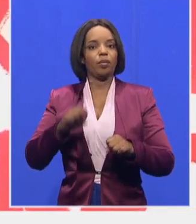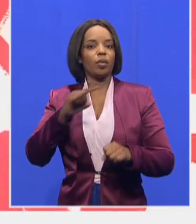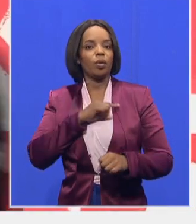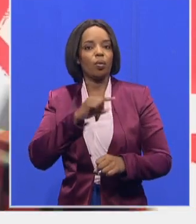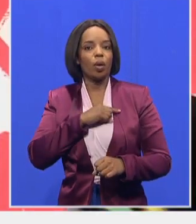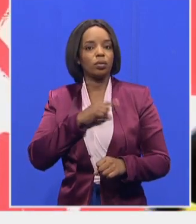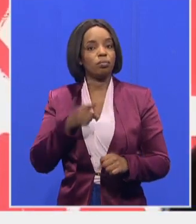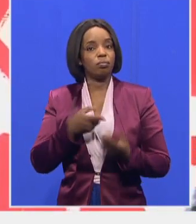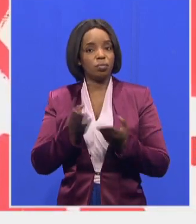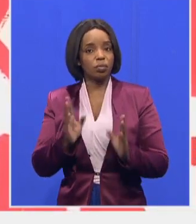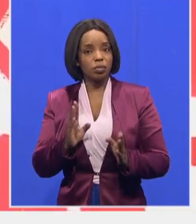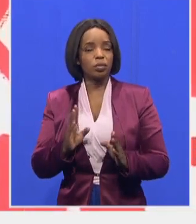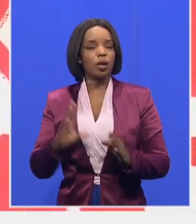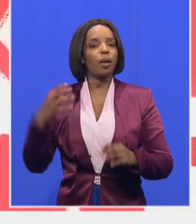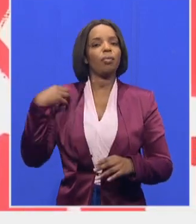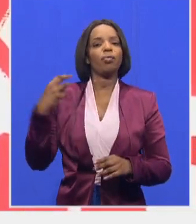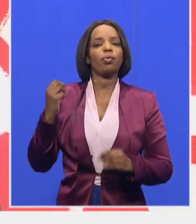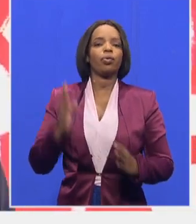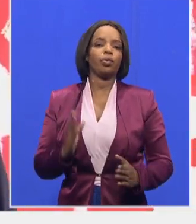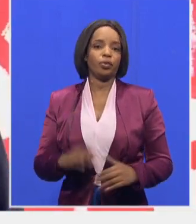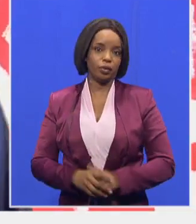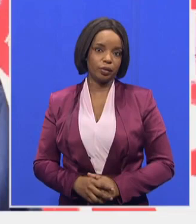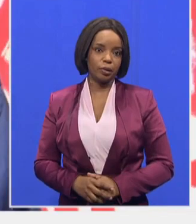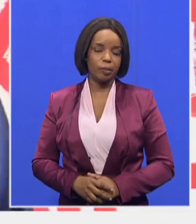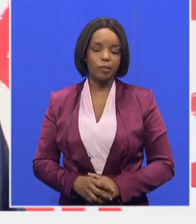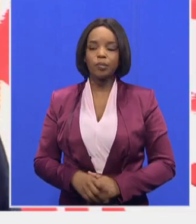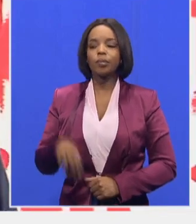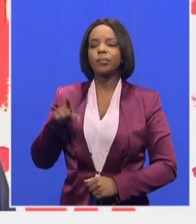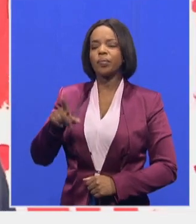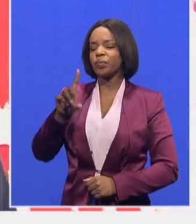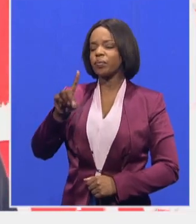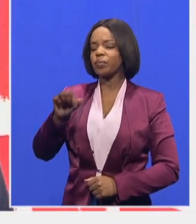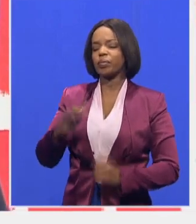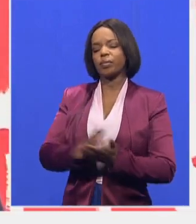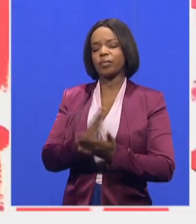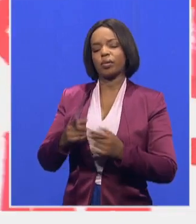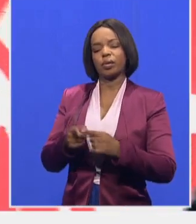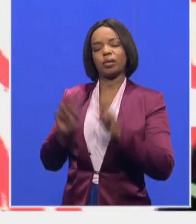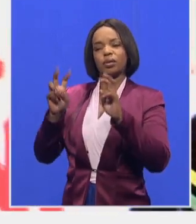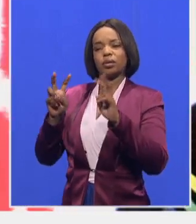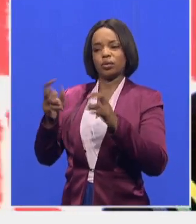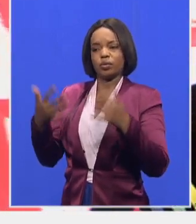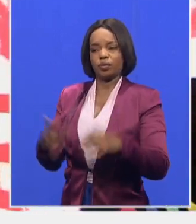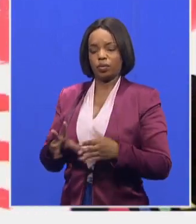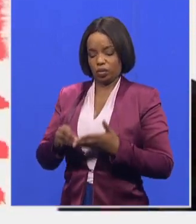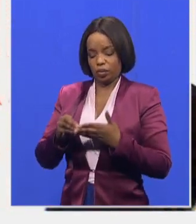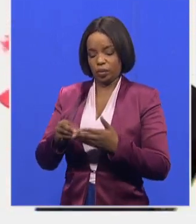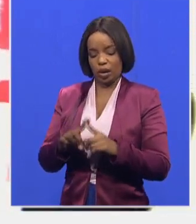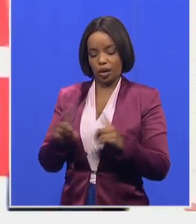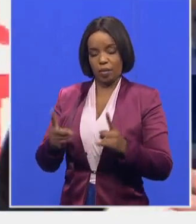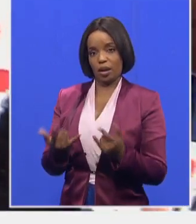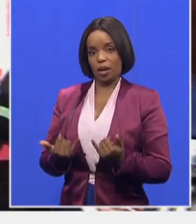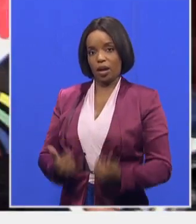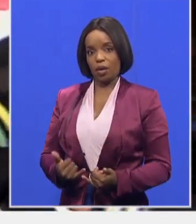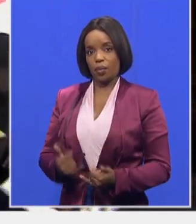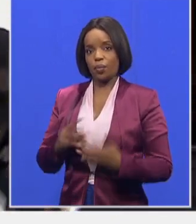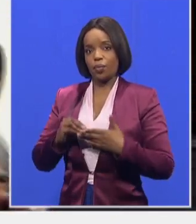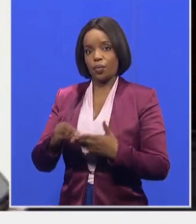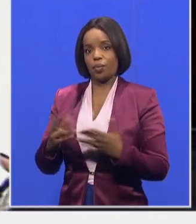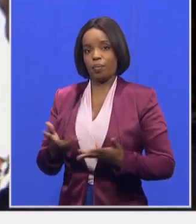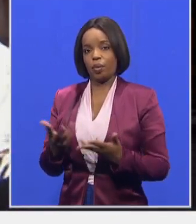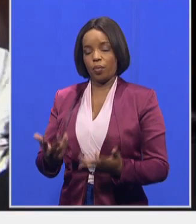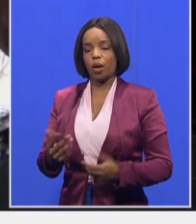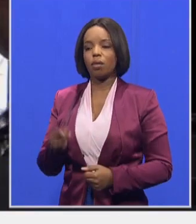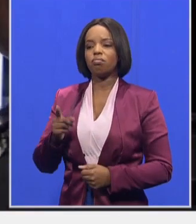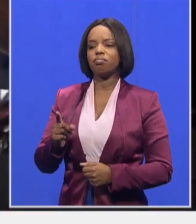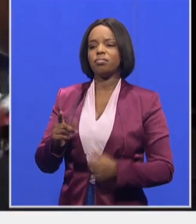ministers? Often when the DA brings up some of these issues, such as the catered deployment, and now you bring in this cabinet perks bill, often some people